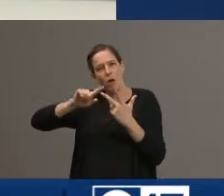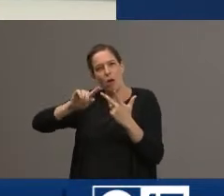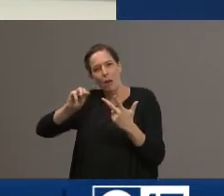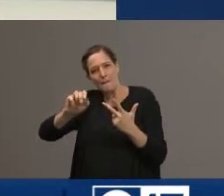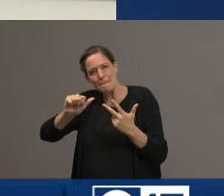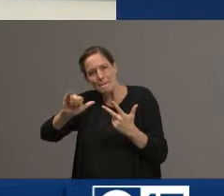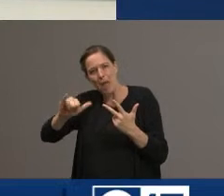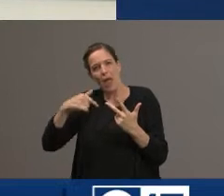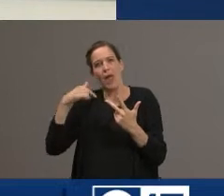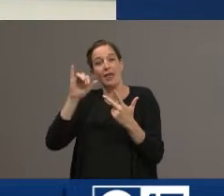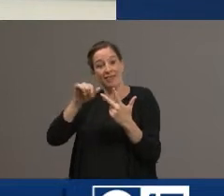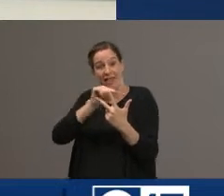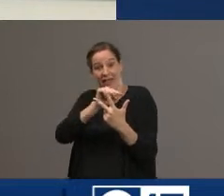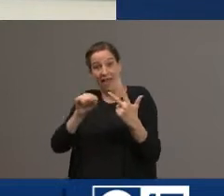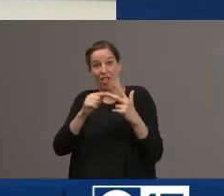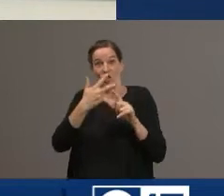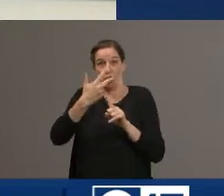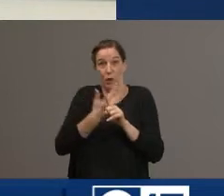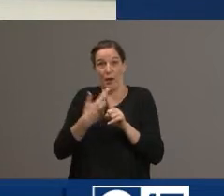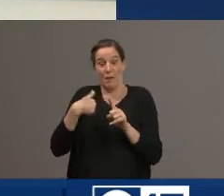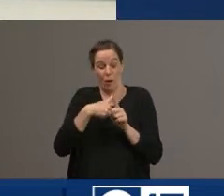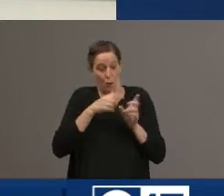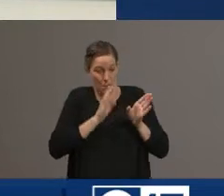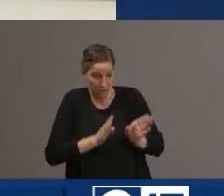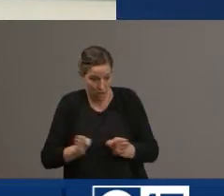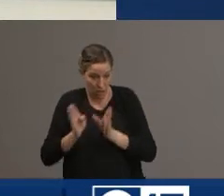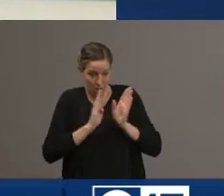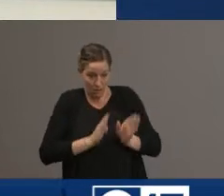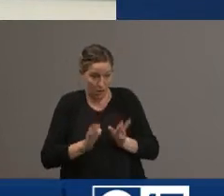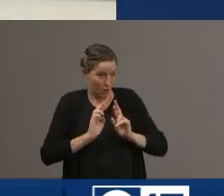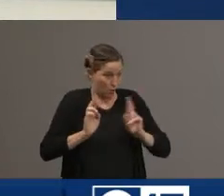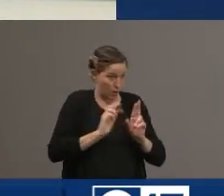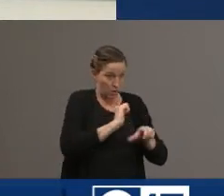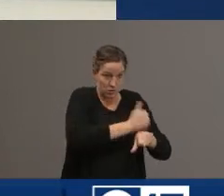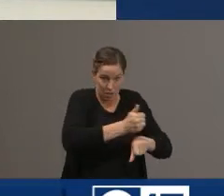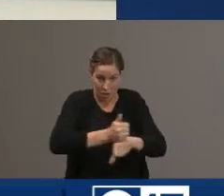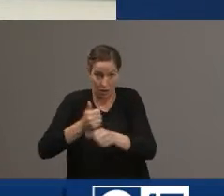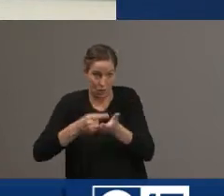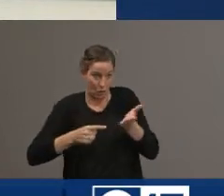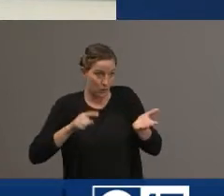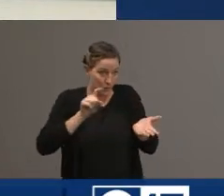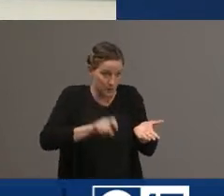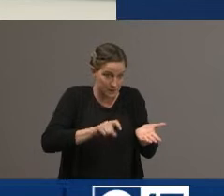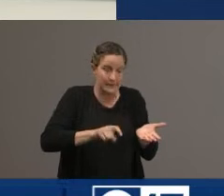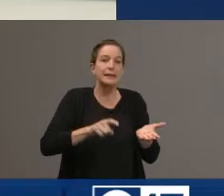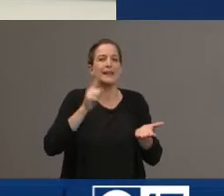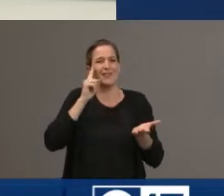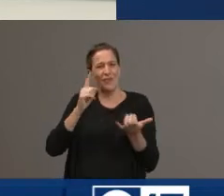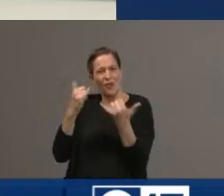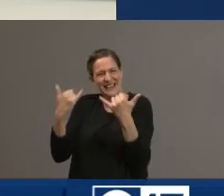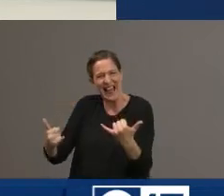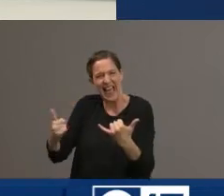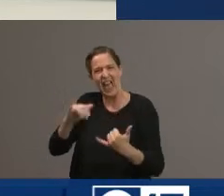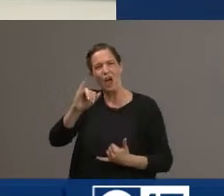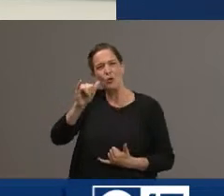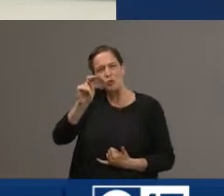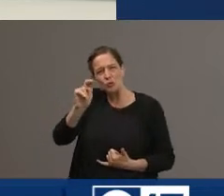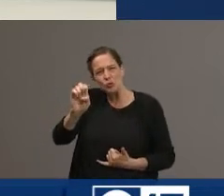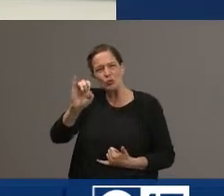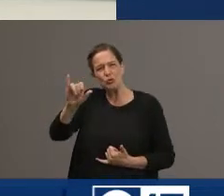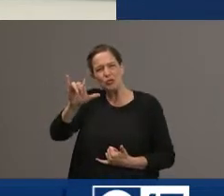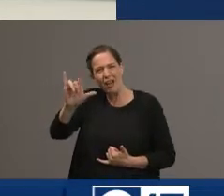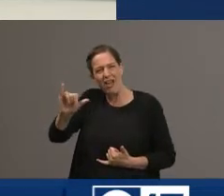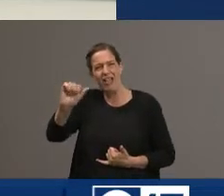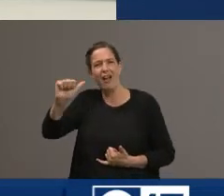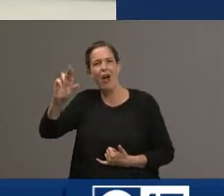our time in June, July, and August, and that flexibility has been provided from the president and vice president and